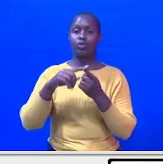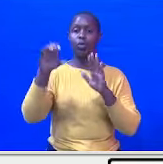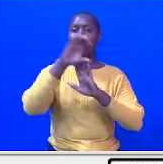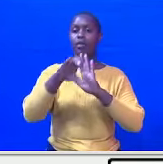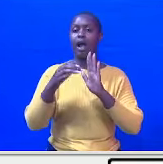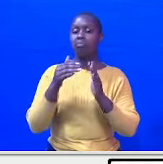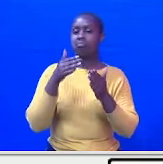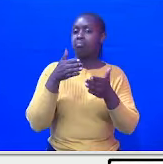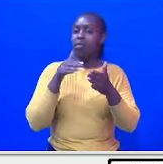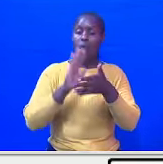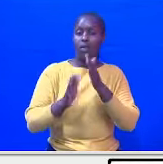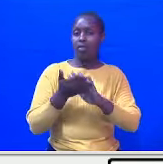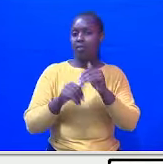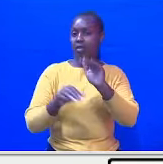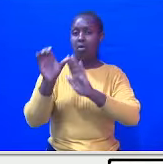President William Ruto.